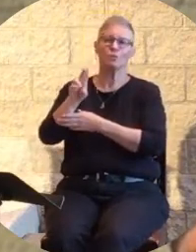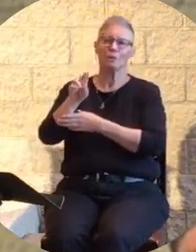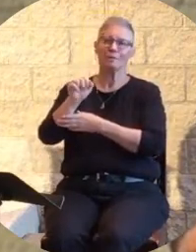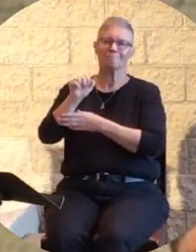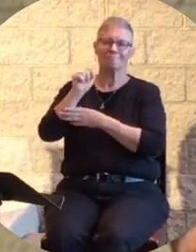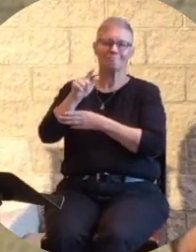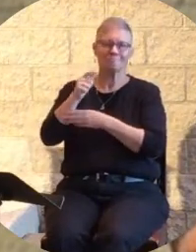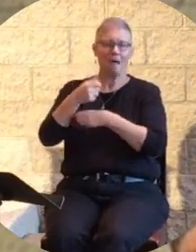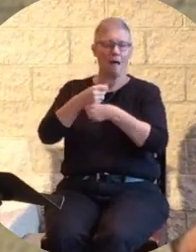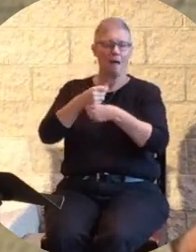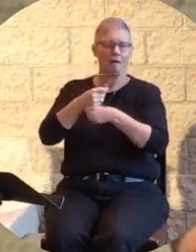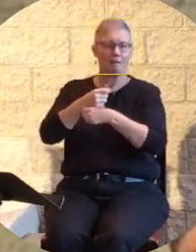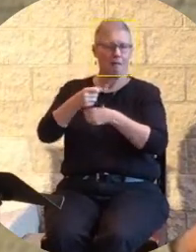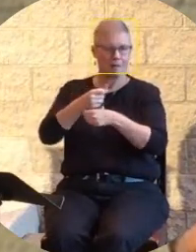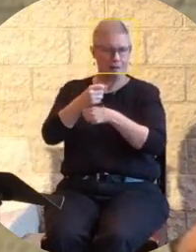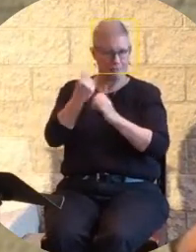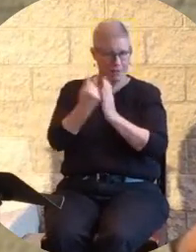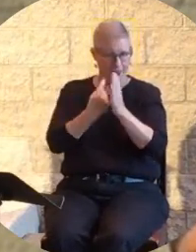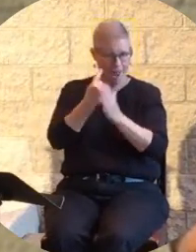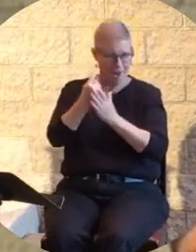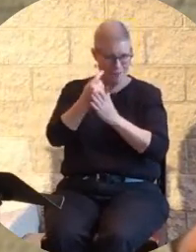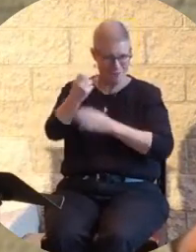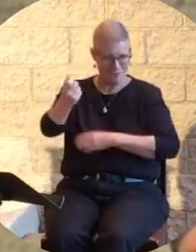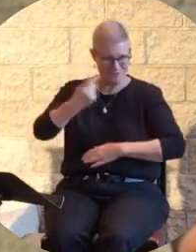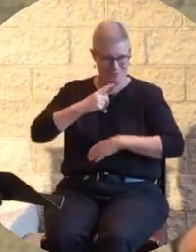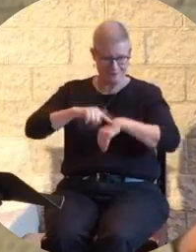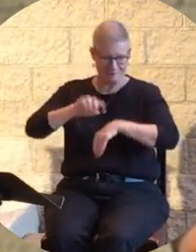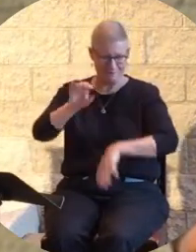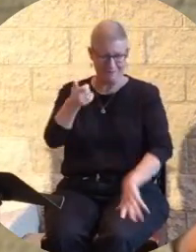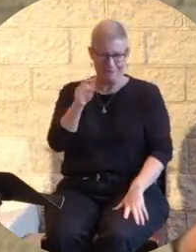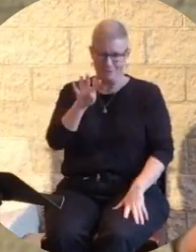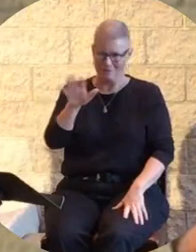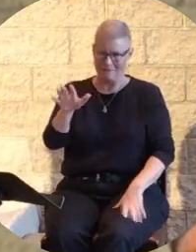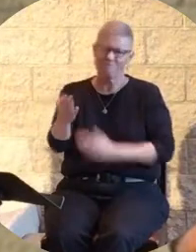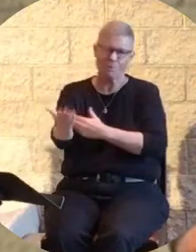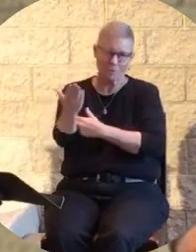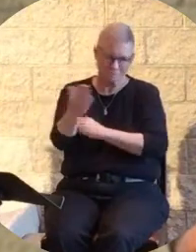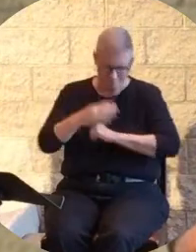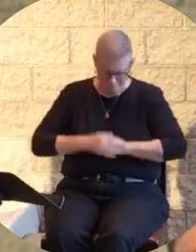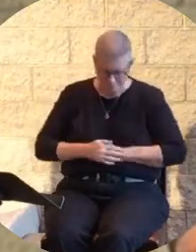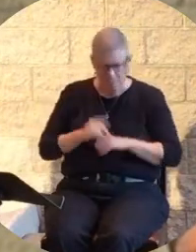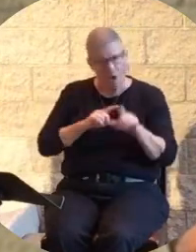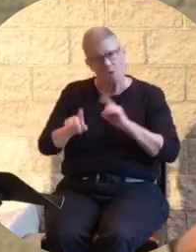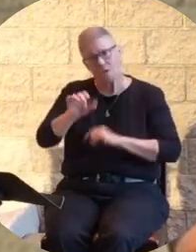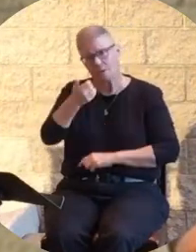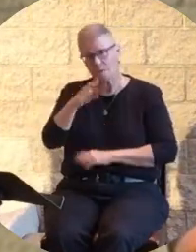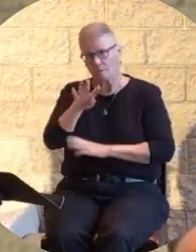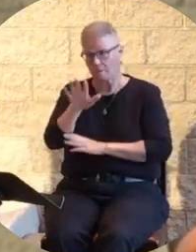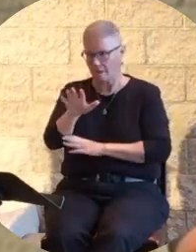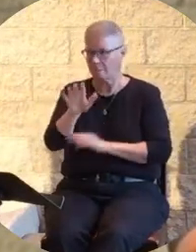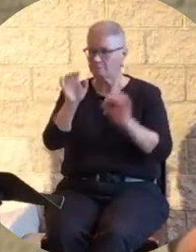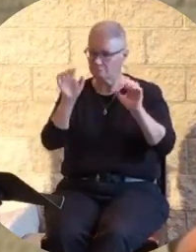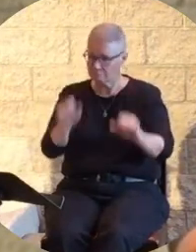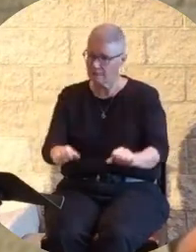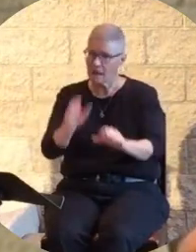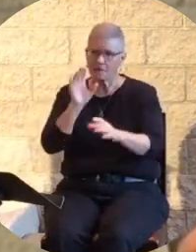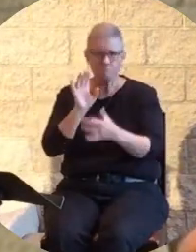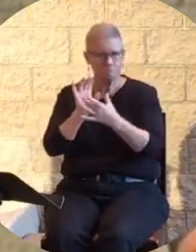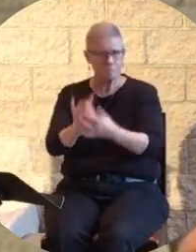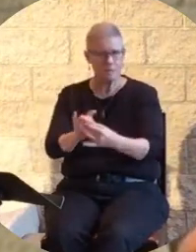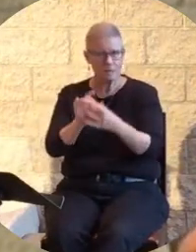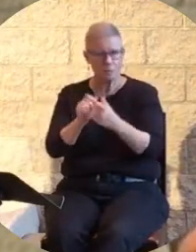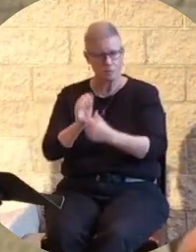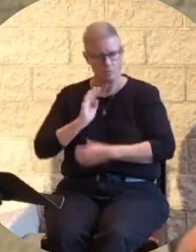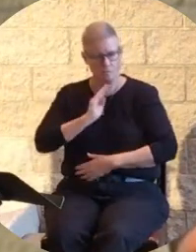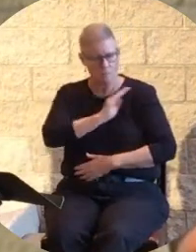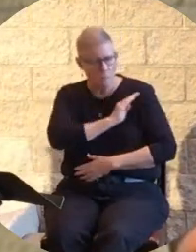10:45 a.m., and also at 10:45, you can connect with the board for a time of listening and sharing. They really want